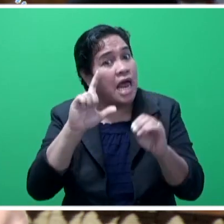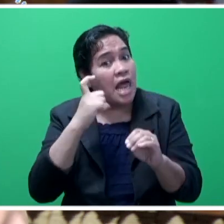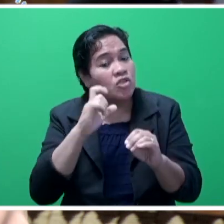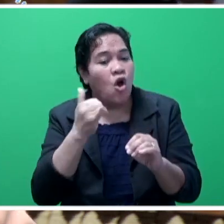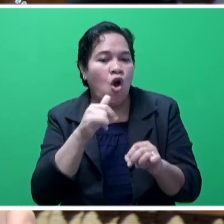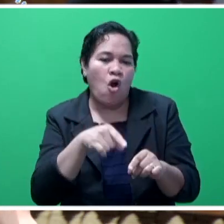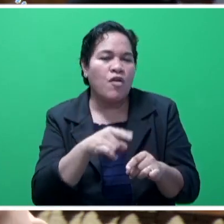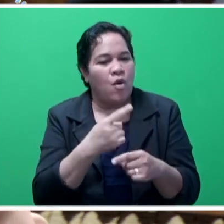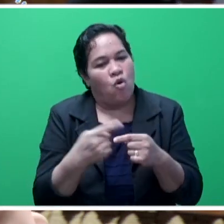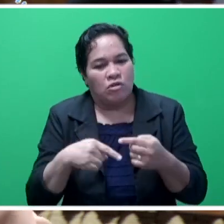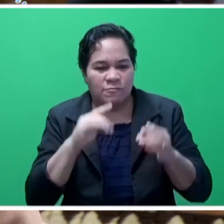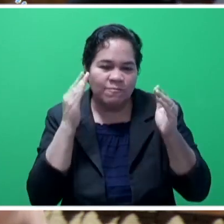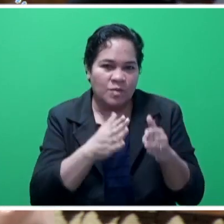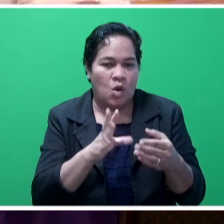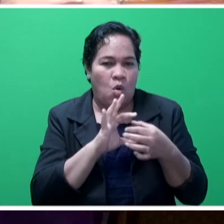exclusively councillors? Vinaka.